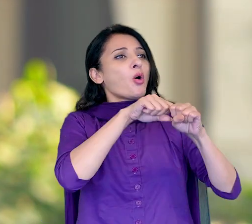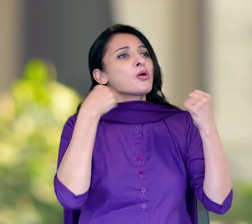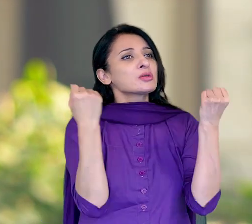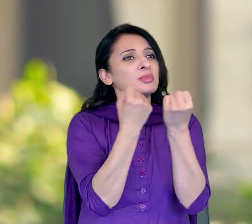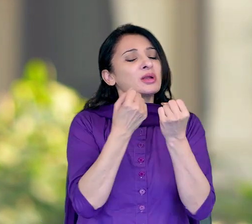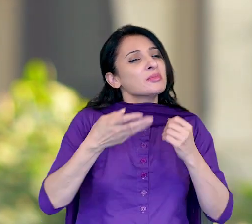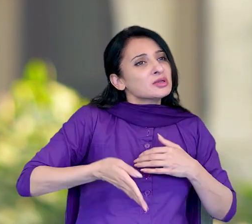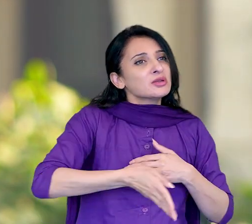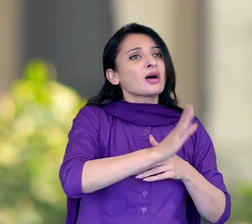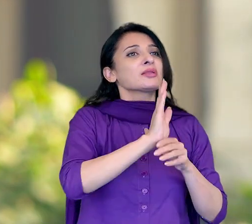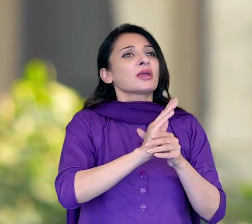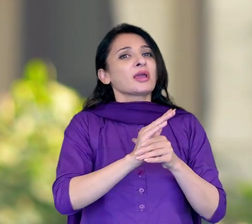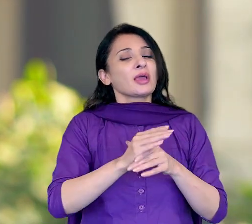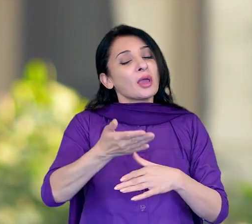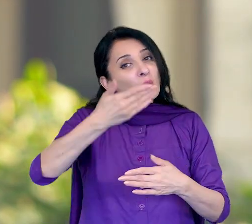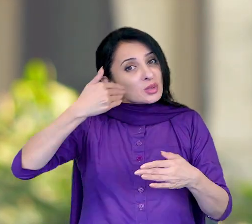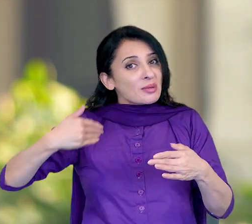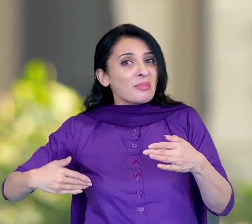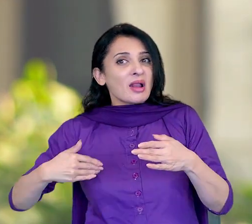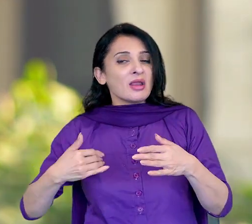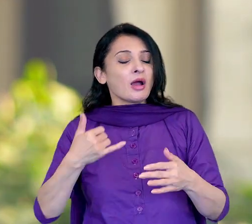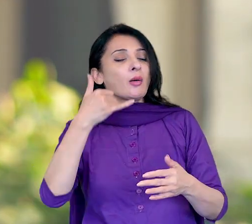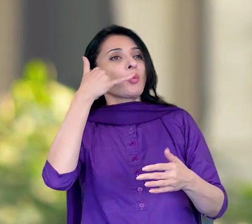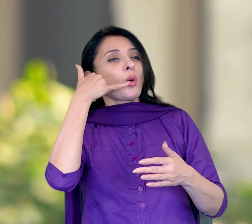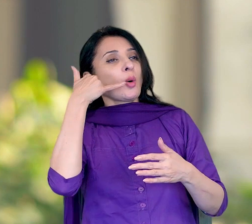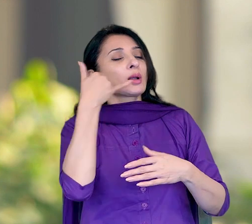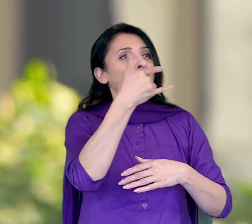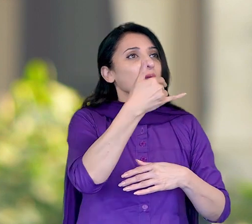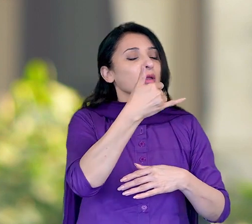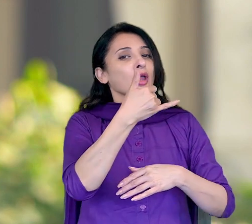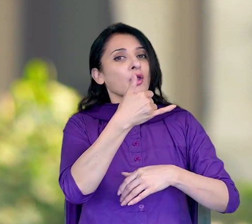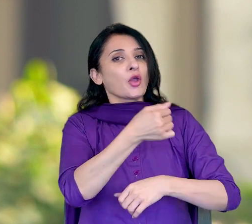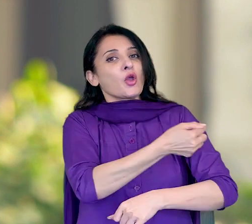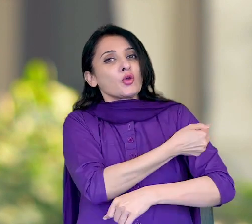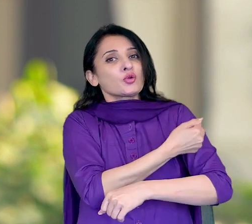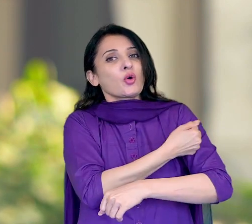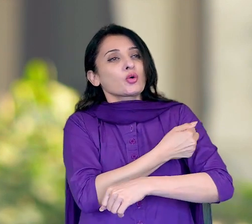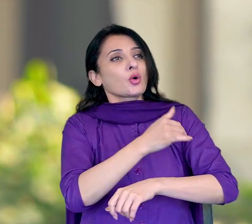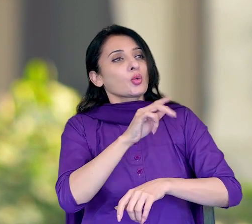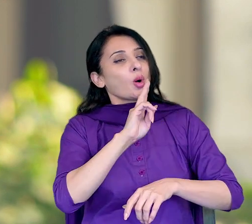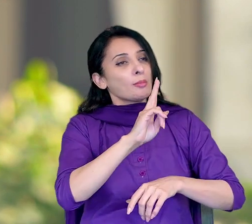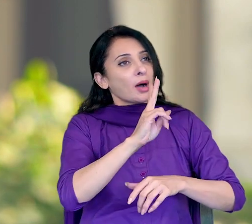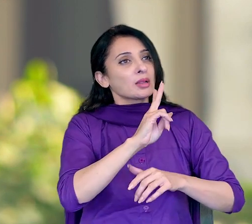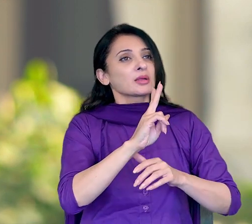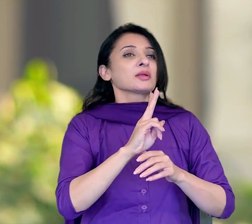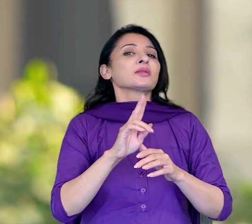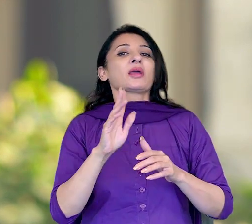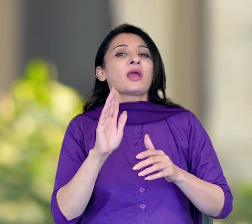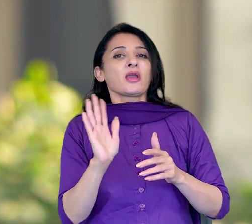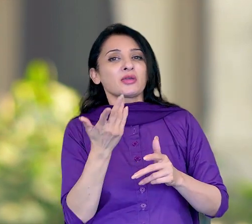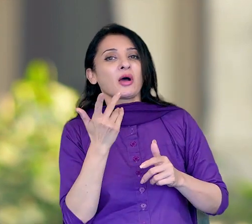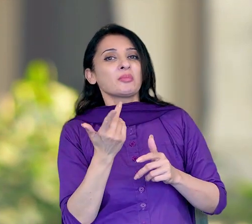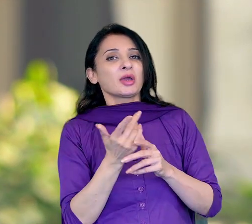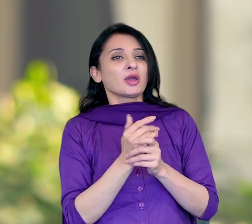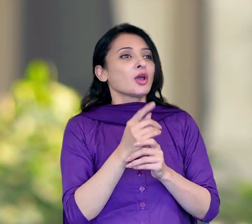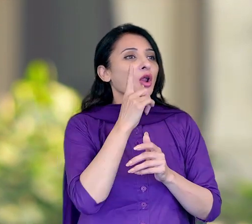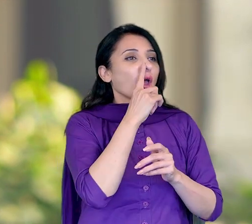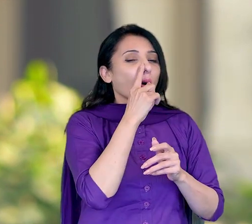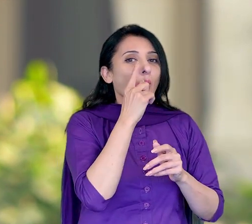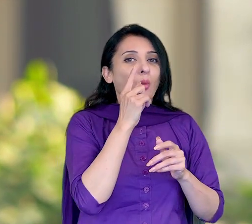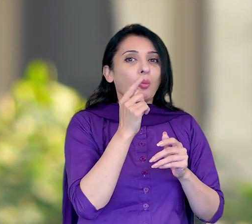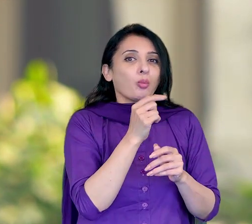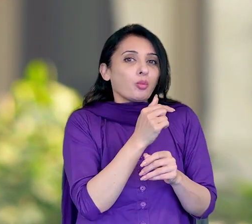We know that we go to the reception, we get a booking done, we select a doctor. From the doctor, we go to the nurse